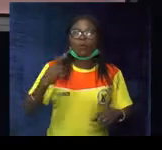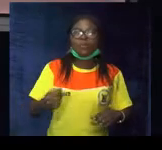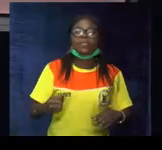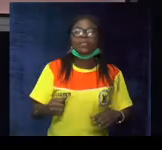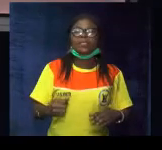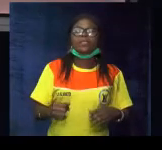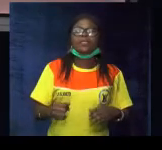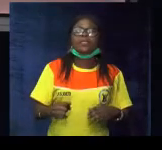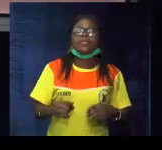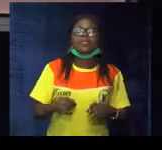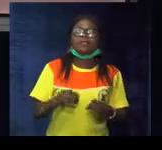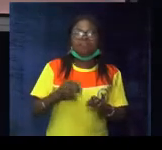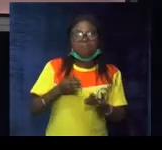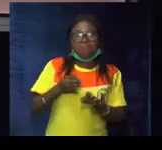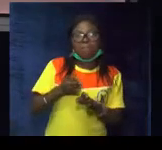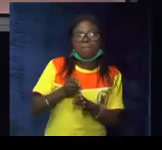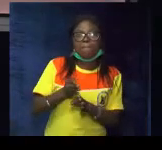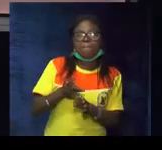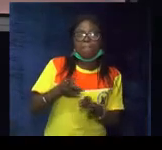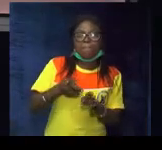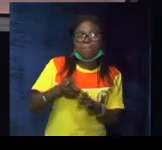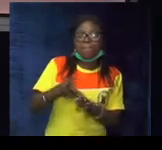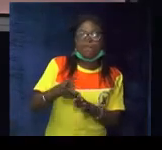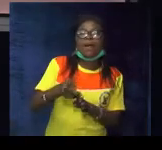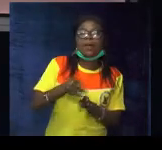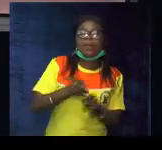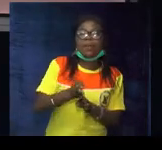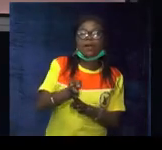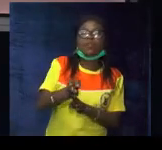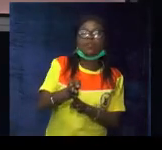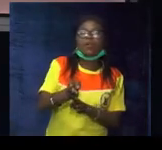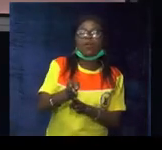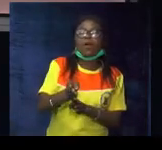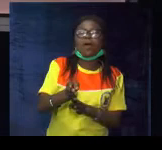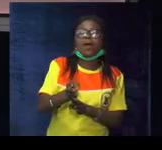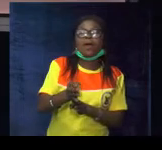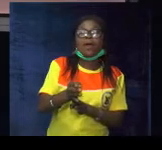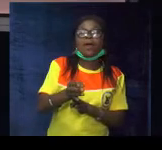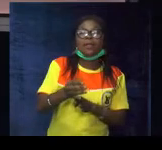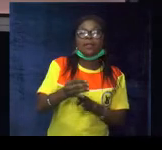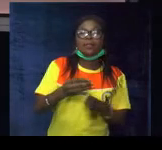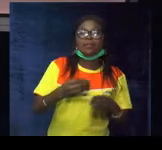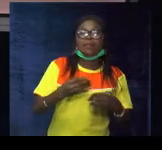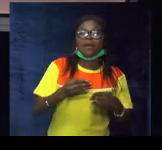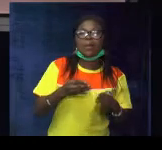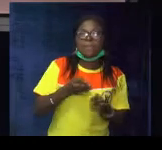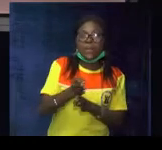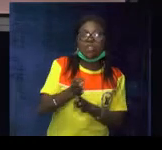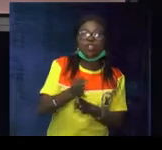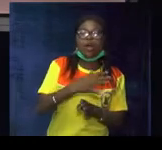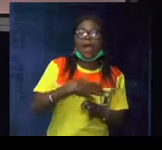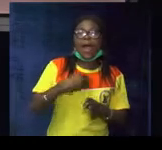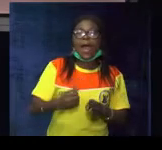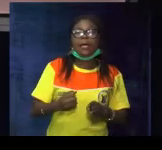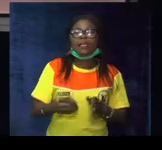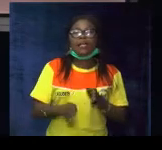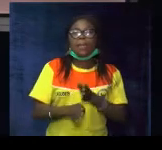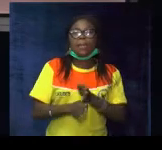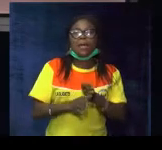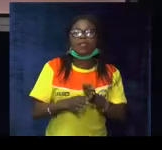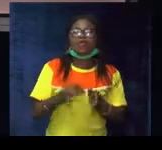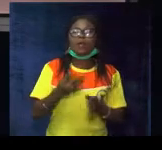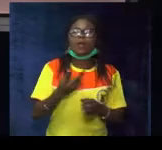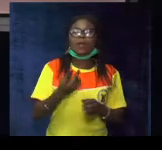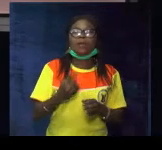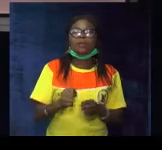to remember. So segment is like that orange. The bigger one is the major segment, and the smaller